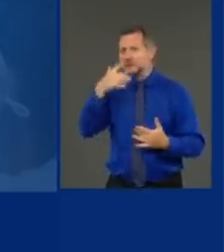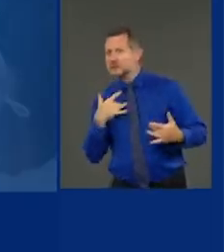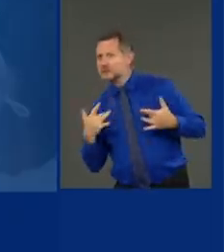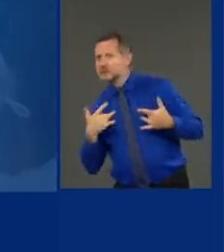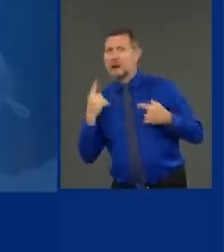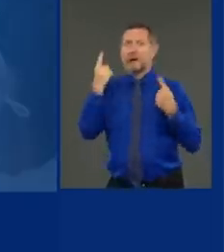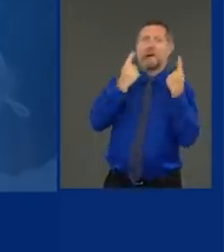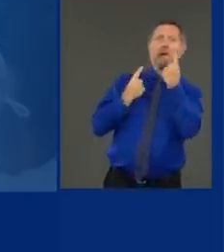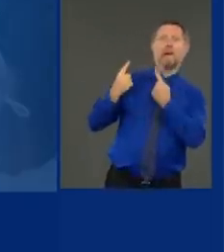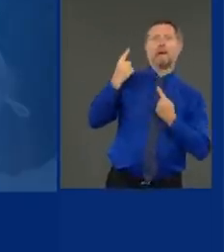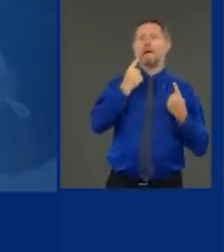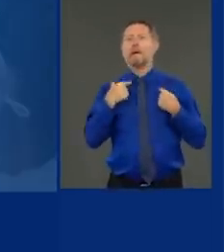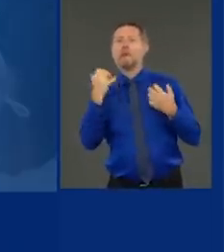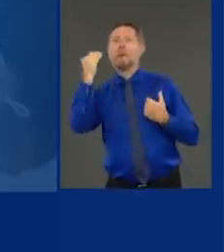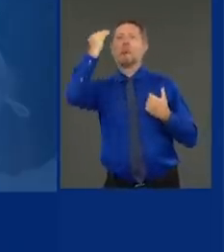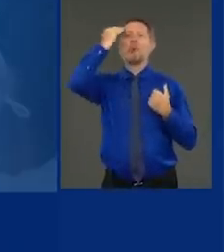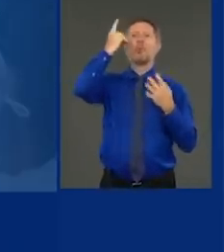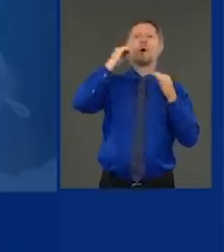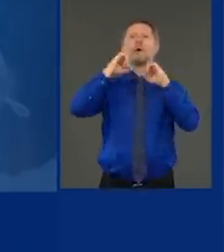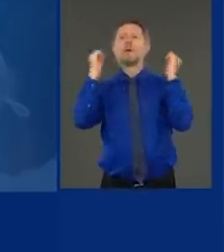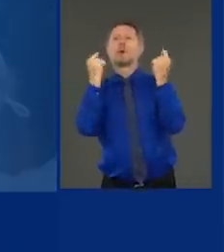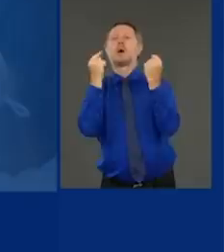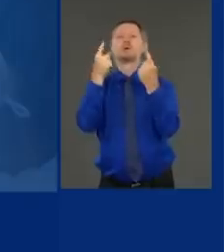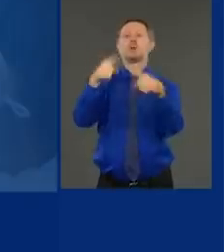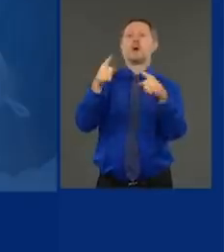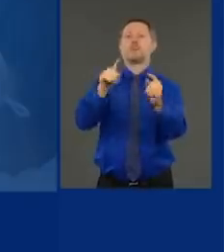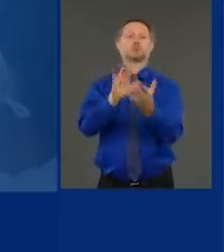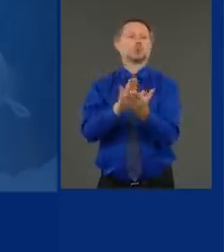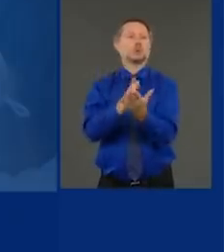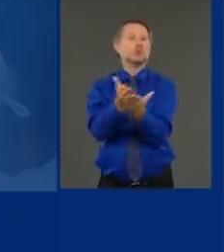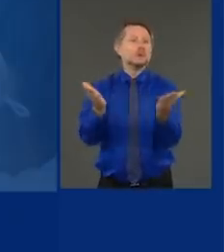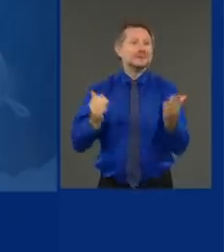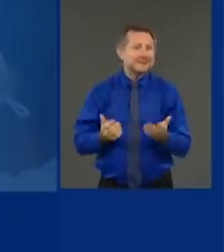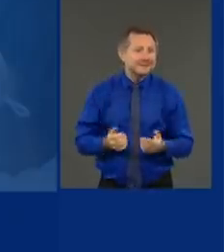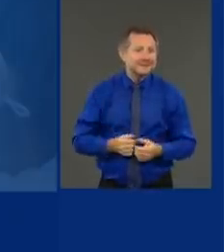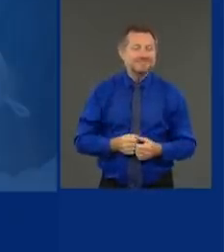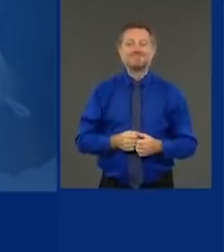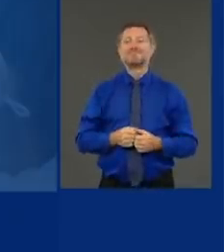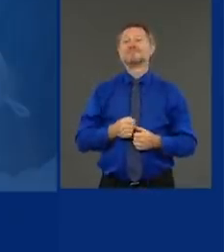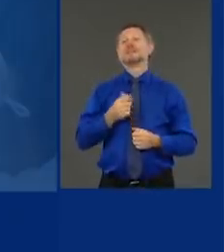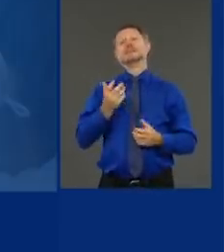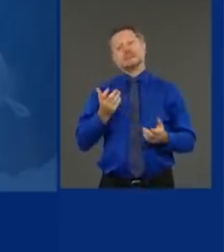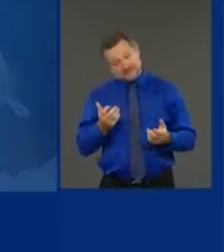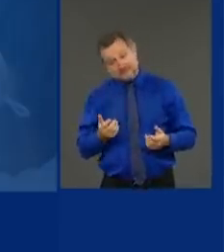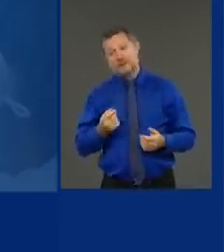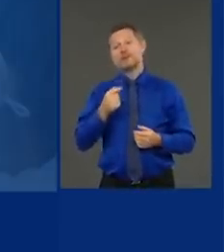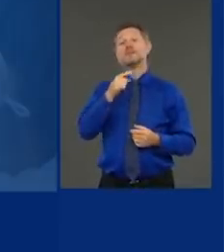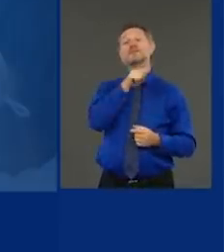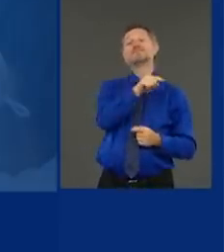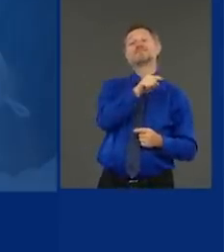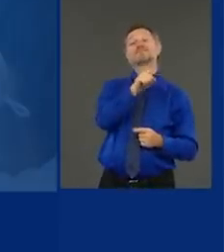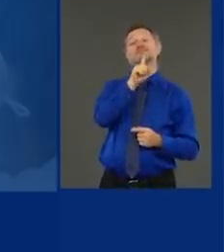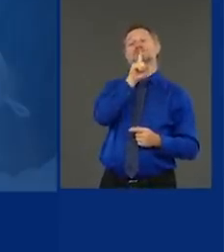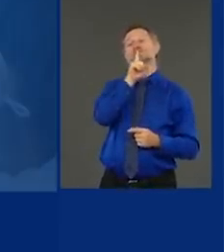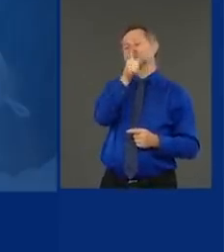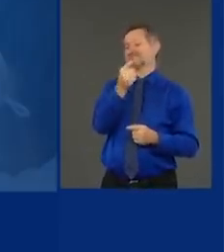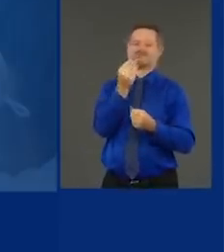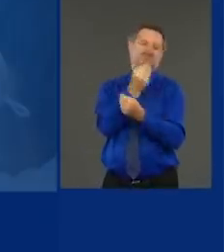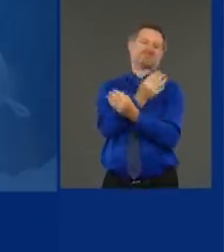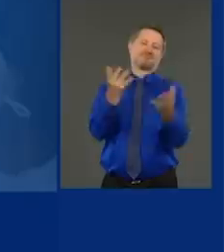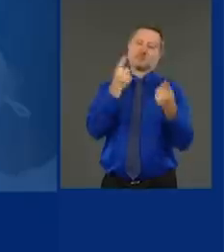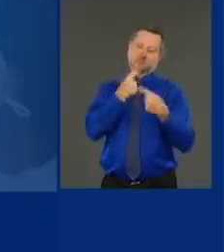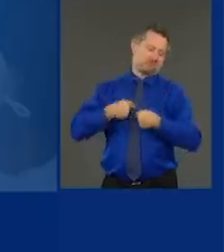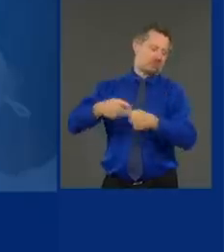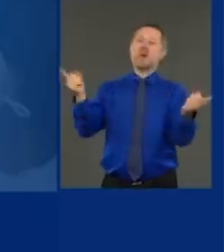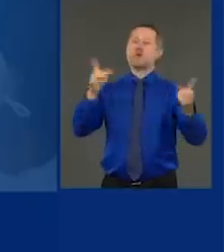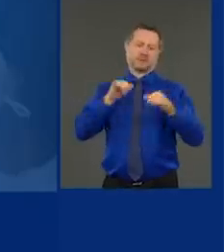information for themselves. I'll tell you what they're asking me. I'll tell you what they're going to ask every school district.